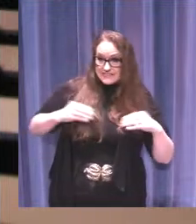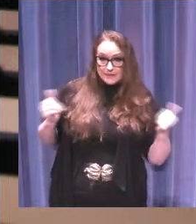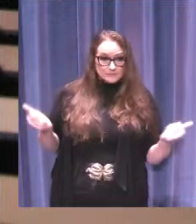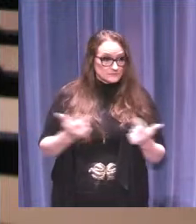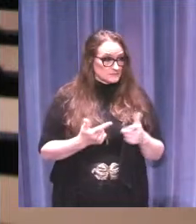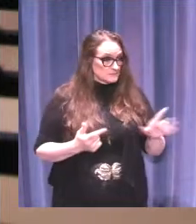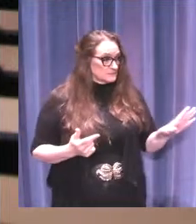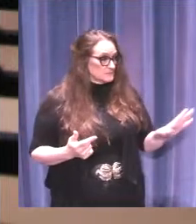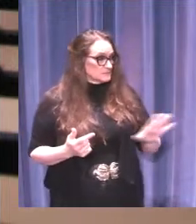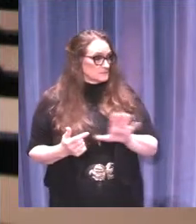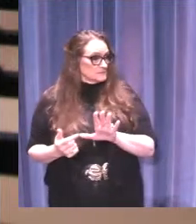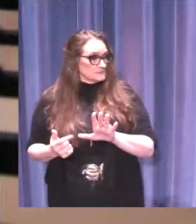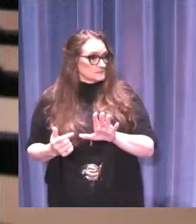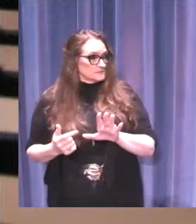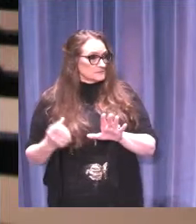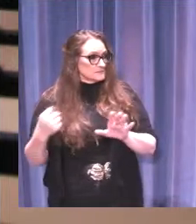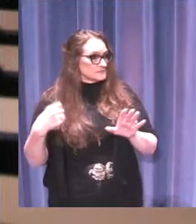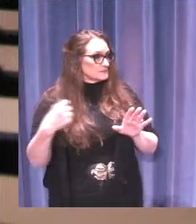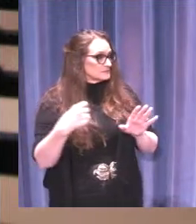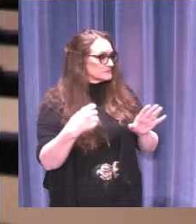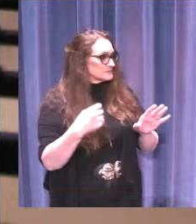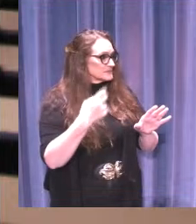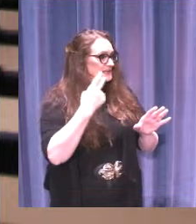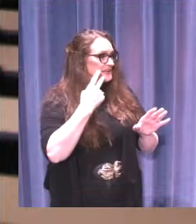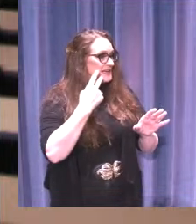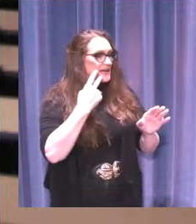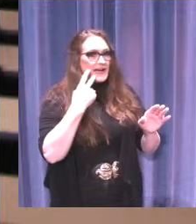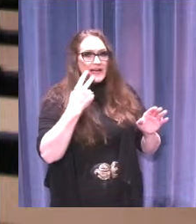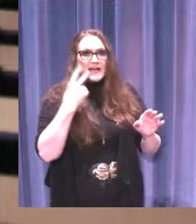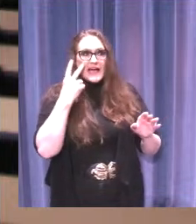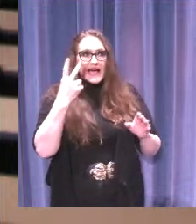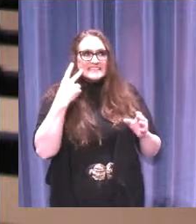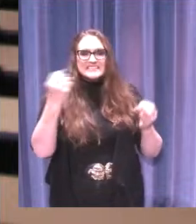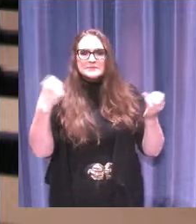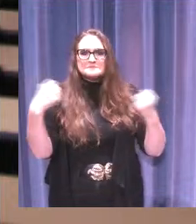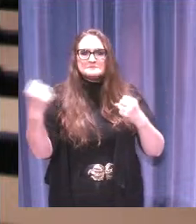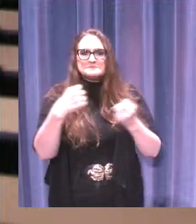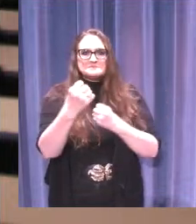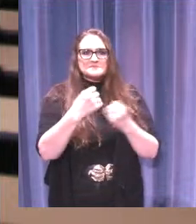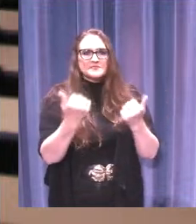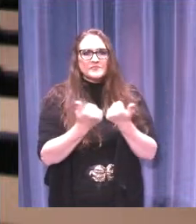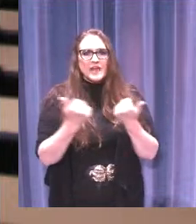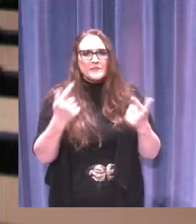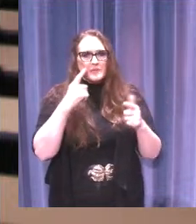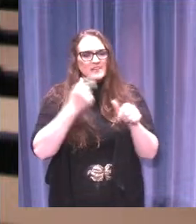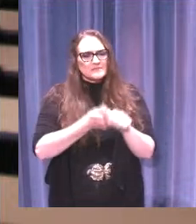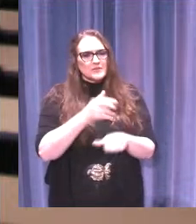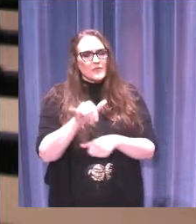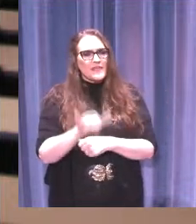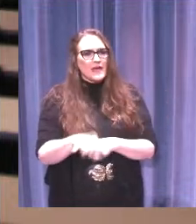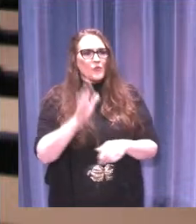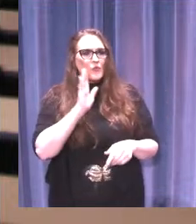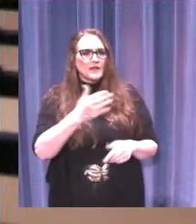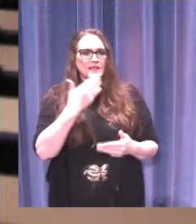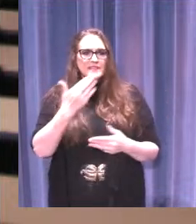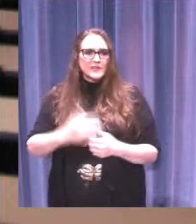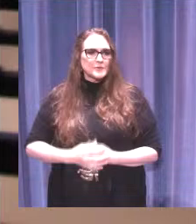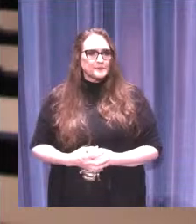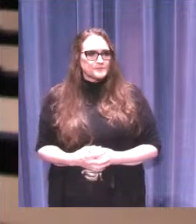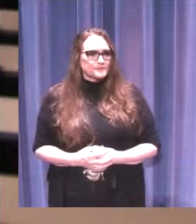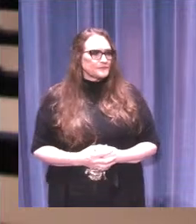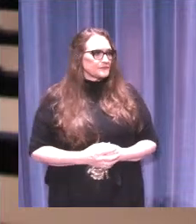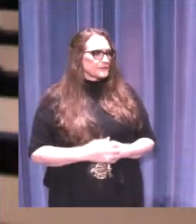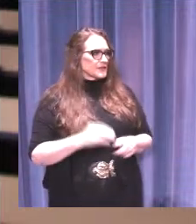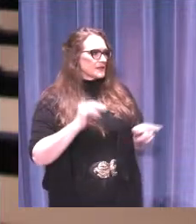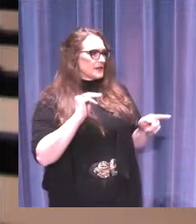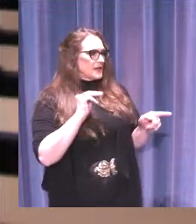of us? Yeah. I see nodding from everybody, so that's the way we'll do it henceforth. Thank you, Mr. Freeman. Mr. Chair,